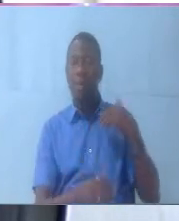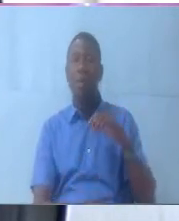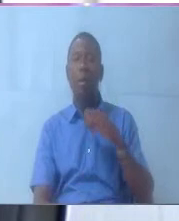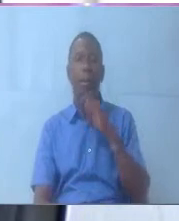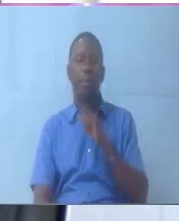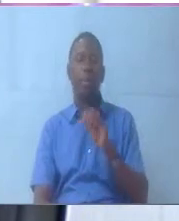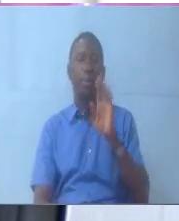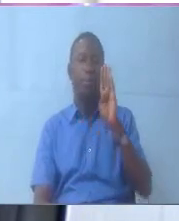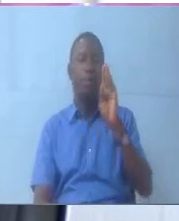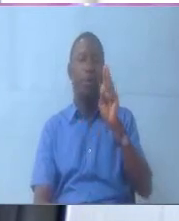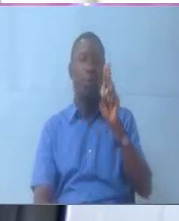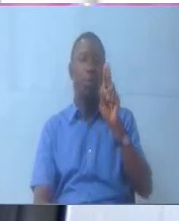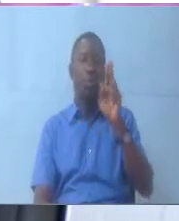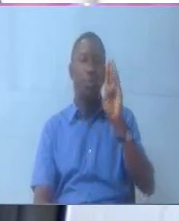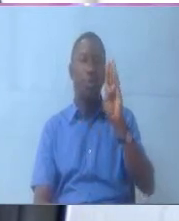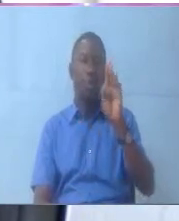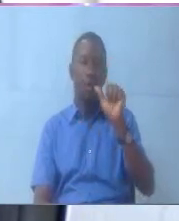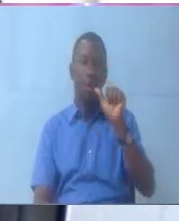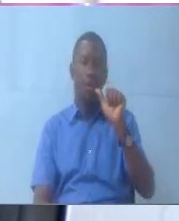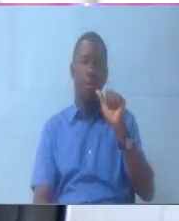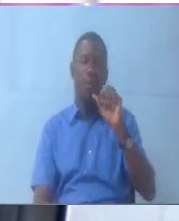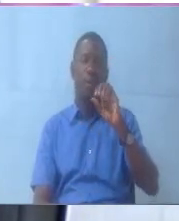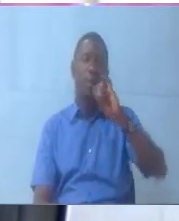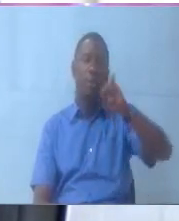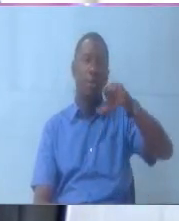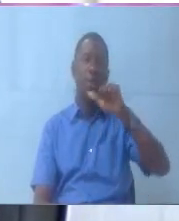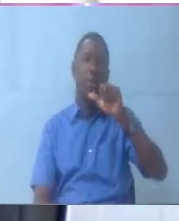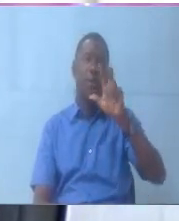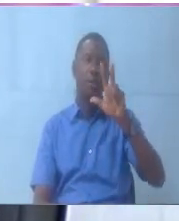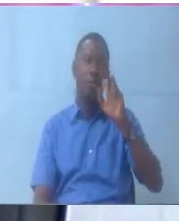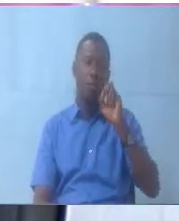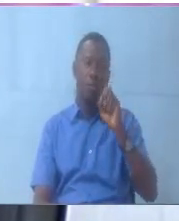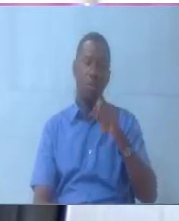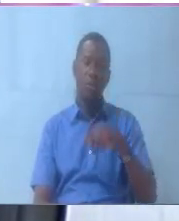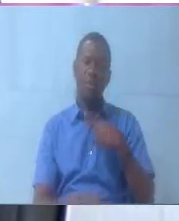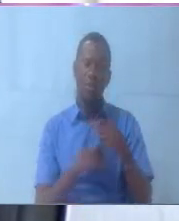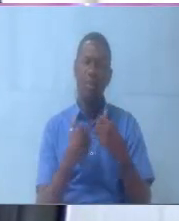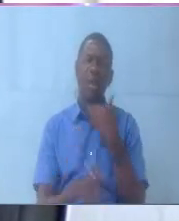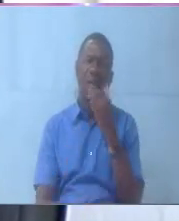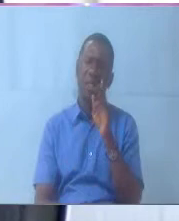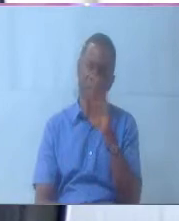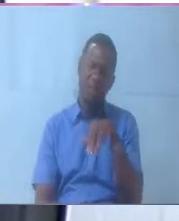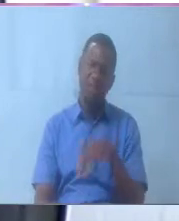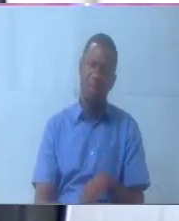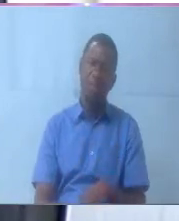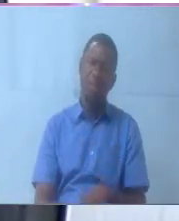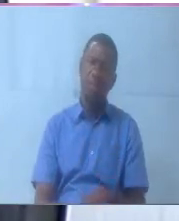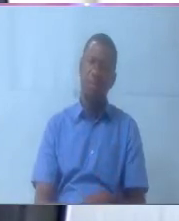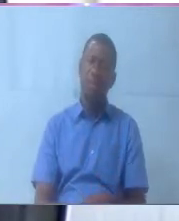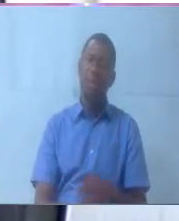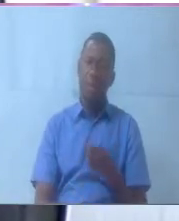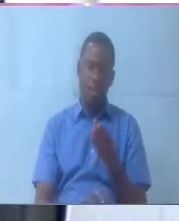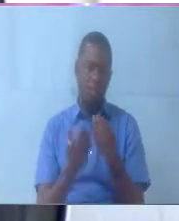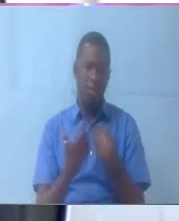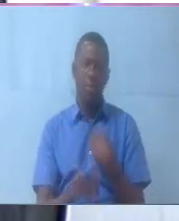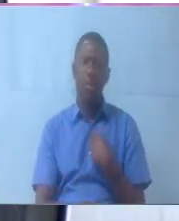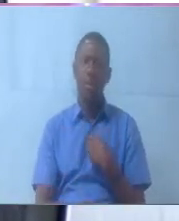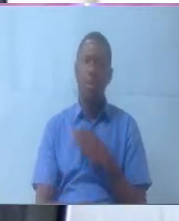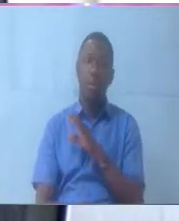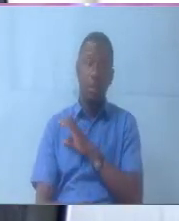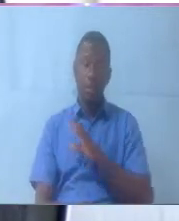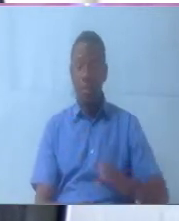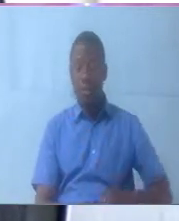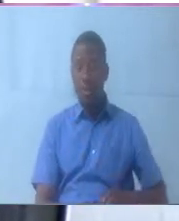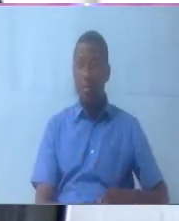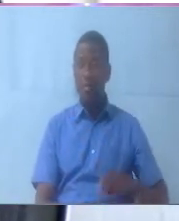Jao. Bolube ko la nata o master je Buba Jao. And asked him. Nganyininka. He told me that the Chief Justice, Justice